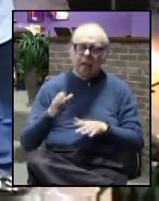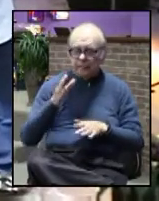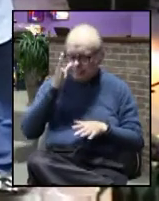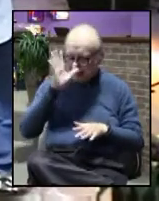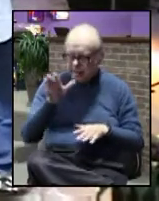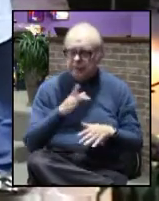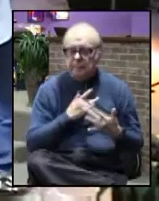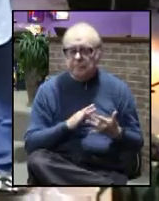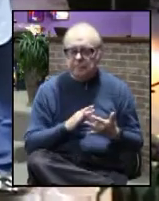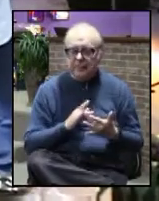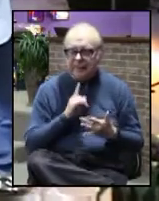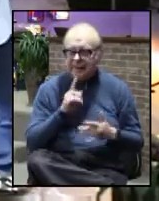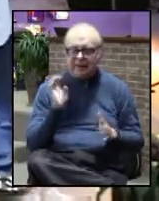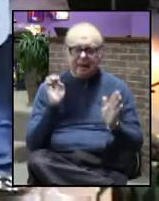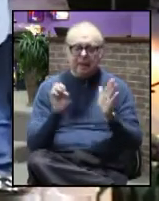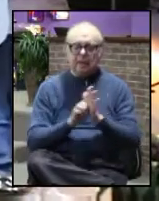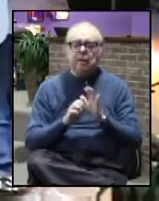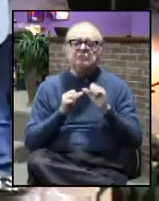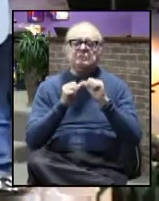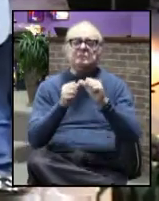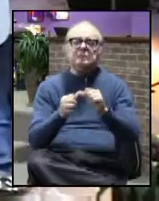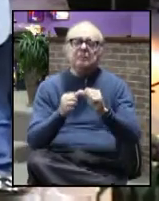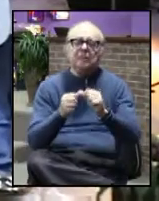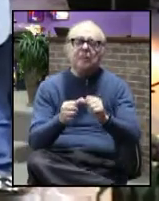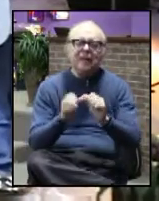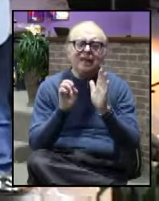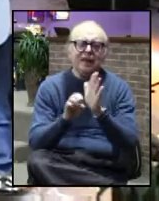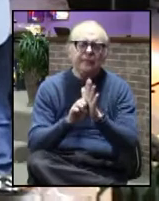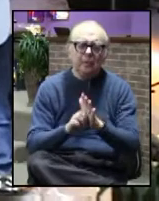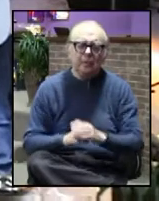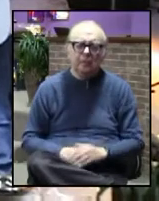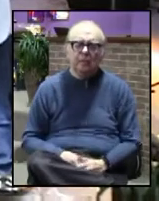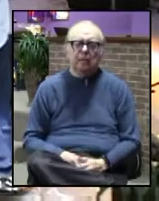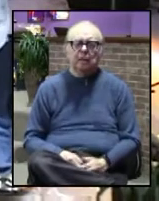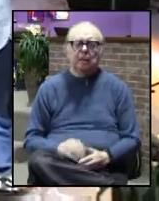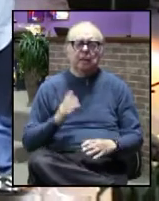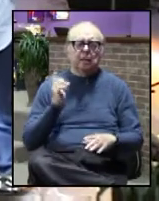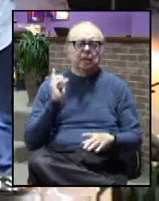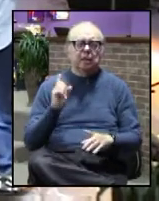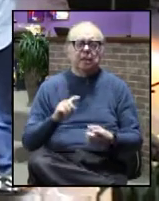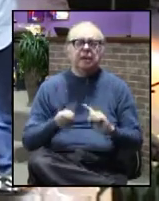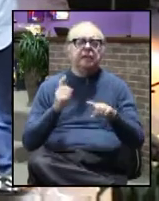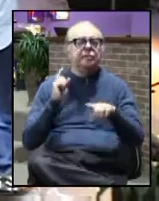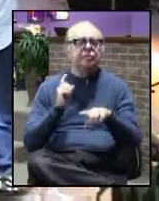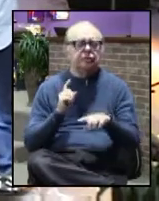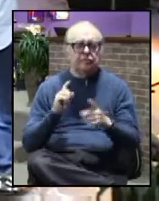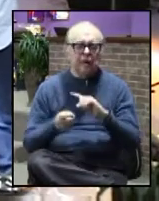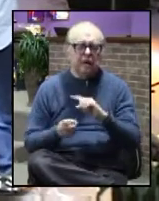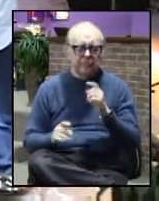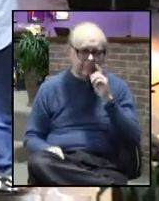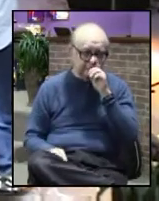heart is evil continuously. It's got to change.